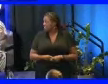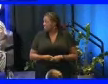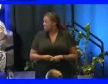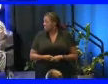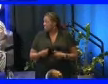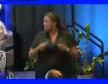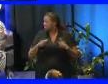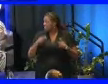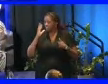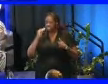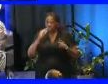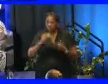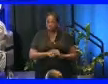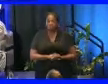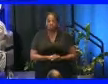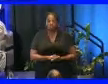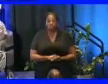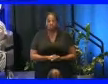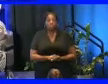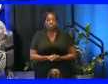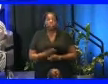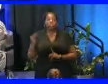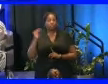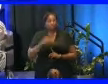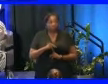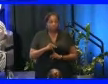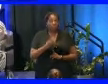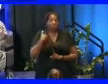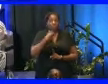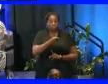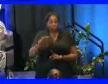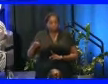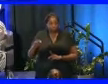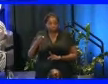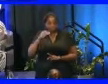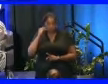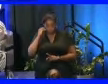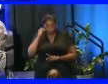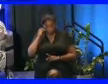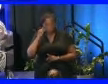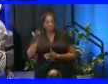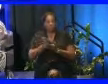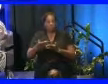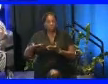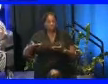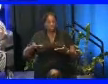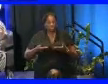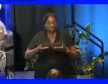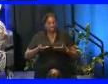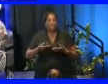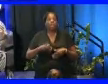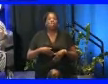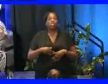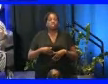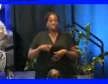lived experience? Yes. Faro? So in getting housed, I was part of my introduction, and I'll get to that. Yep. In getting